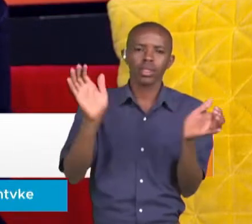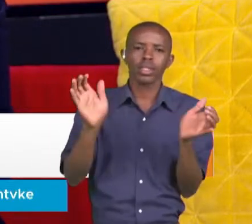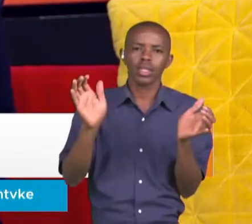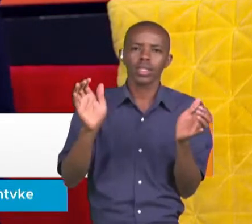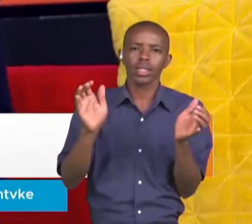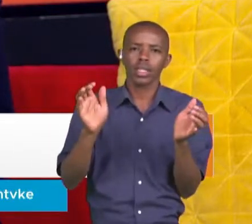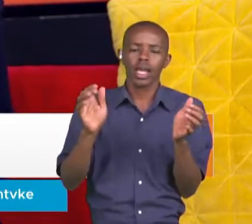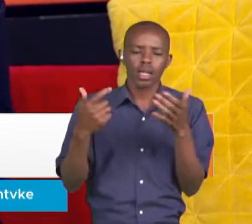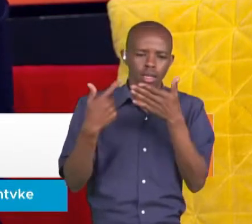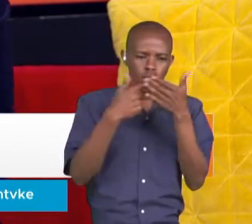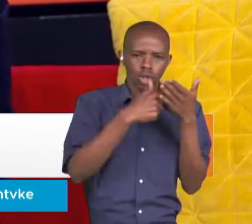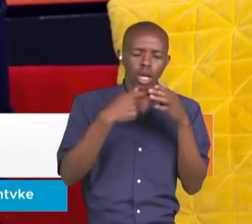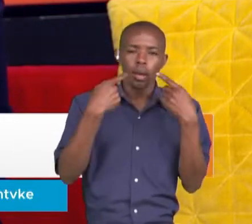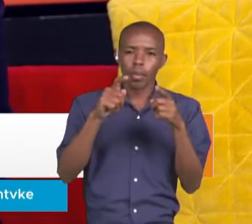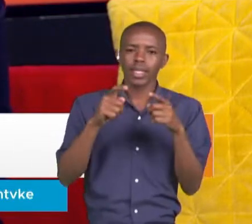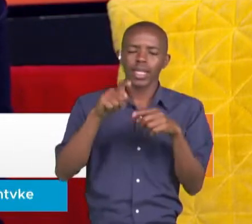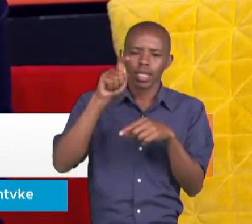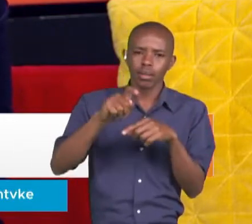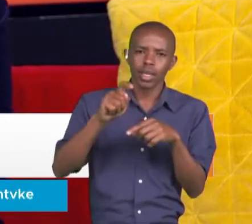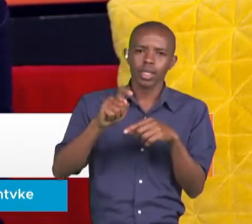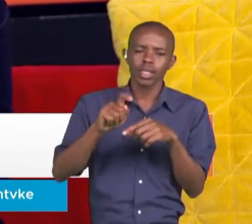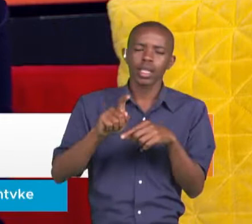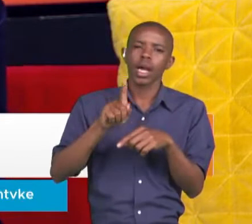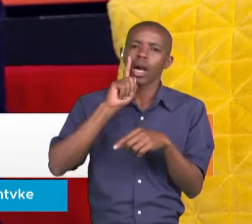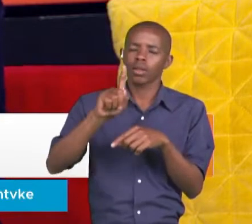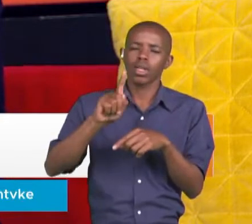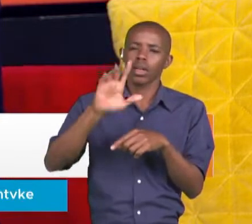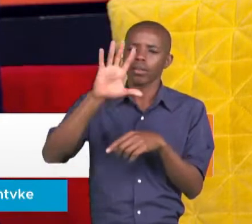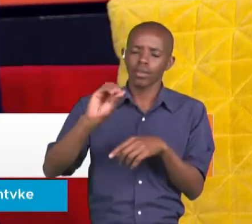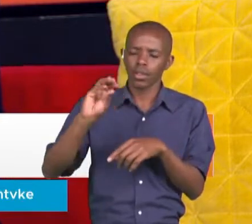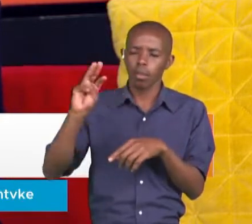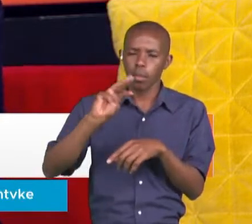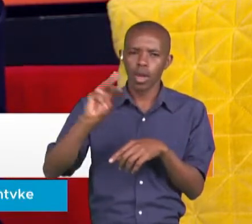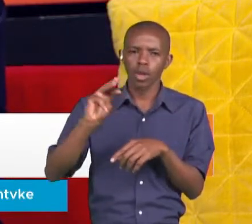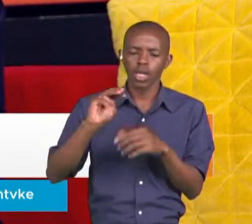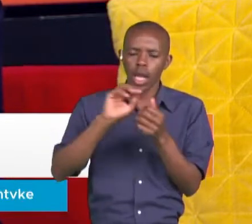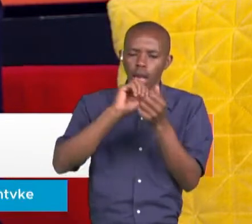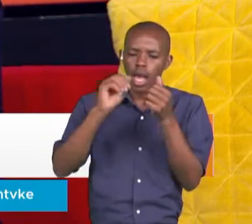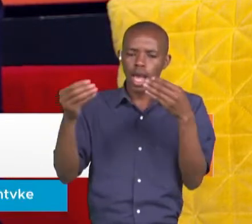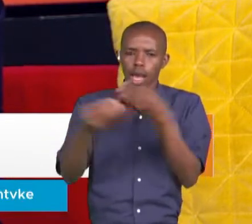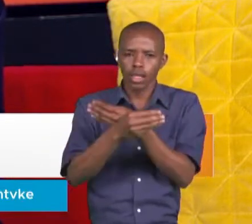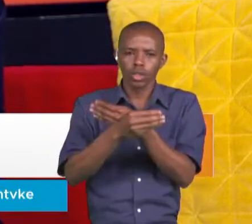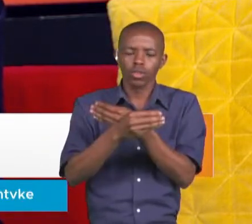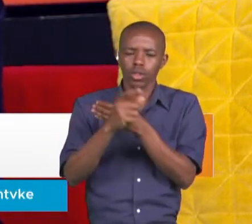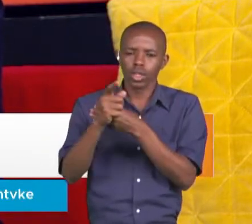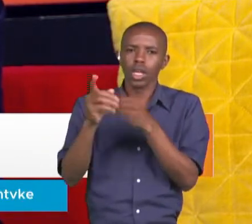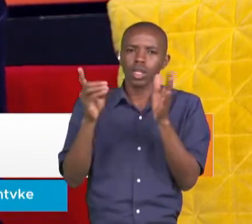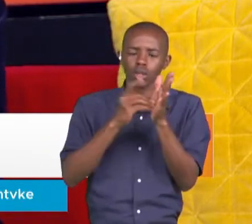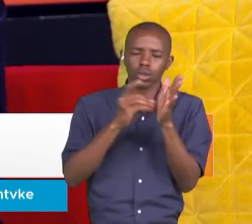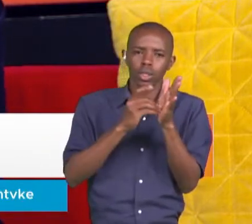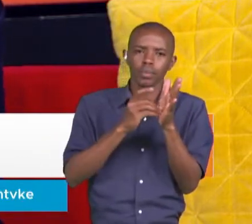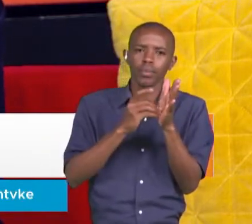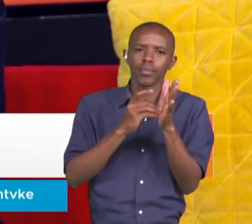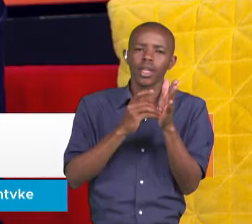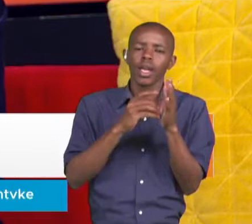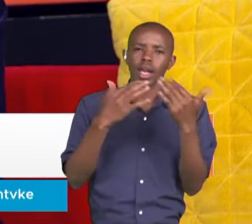lengthy negotiations, but demanded 150 million shillings as ransom in exchange for Correa and Rodriguez's freedom.